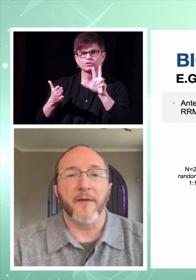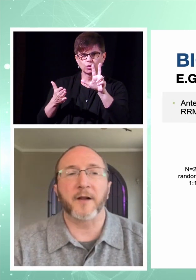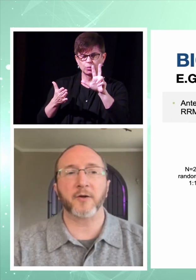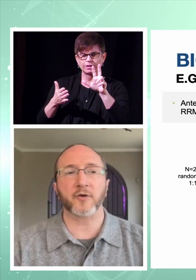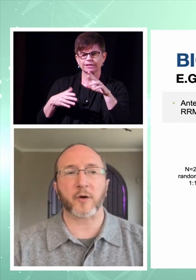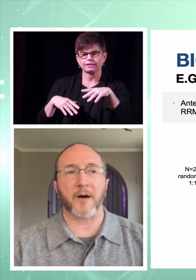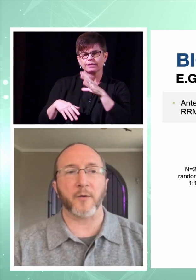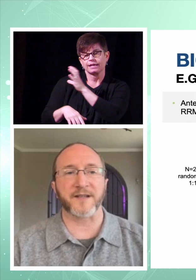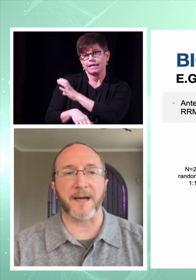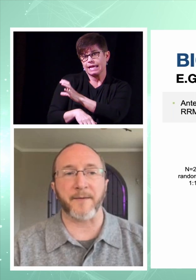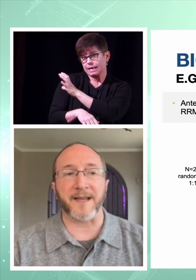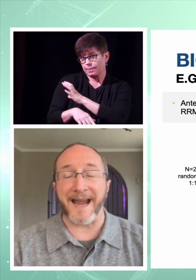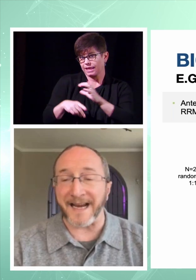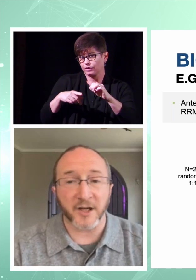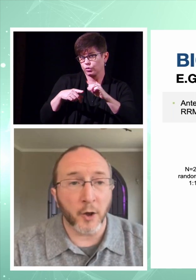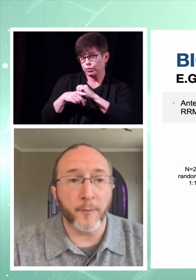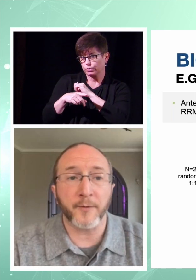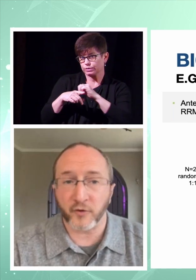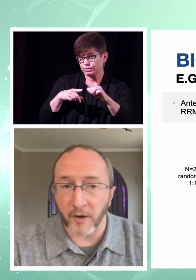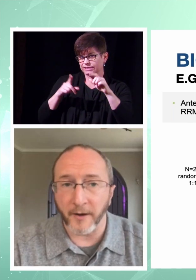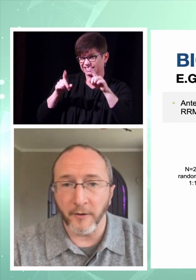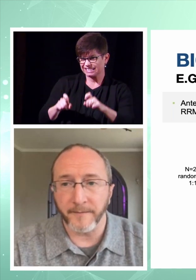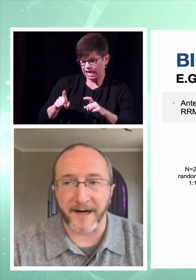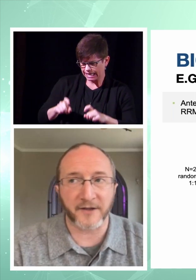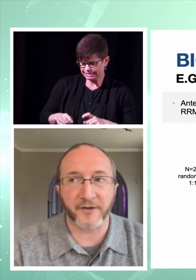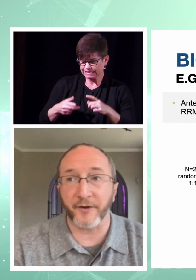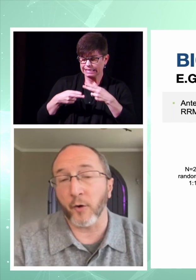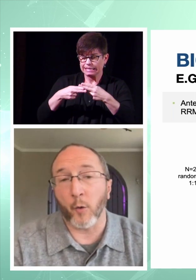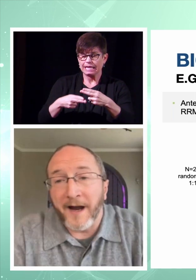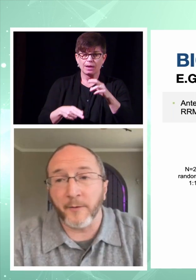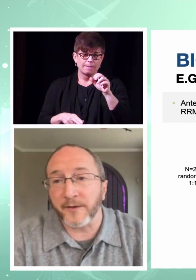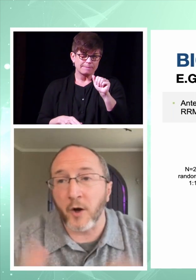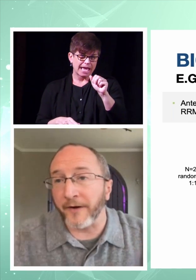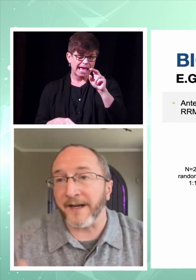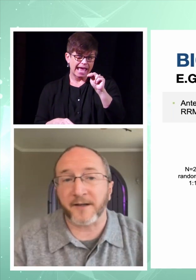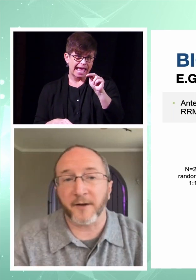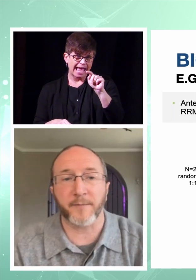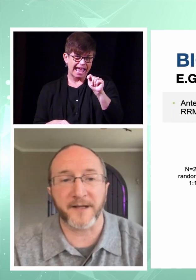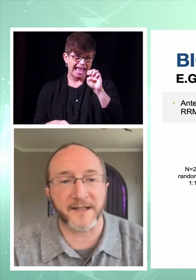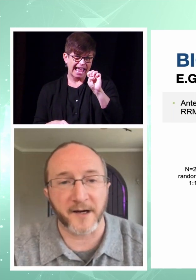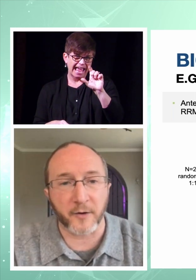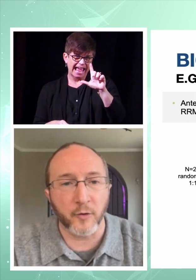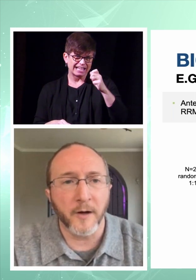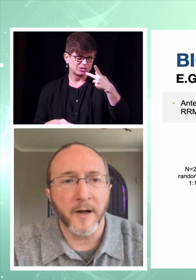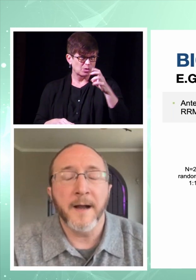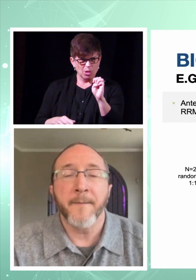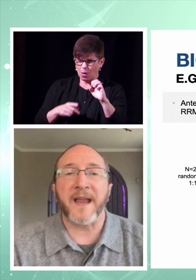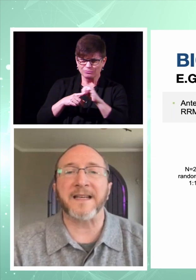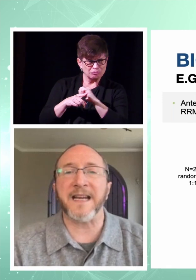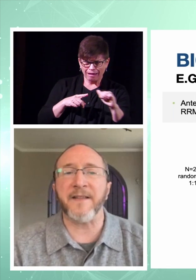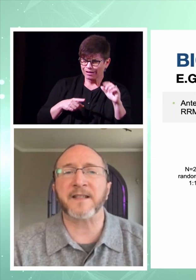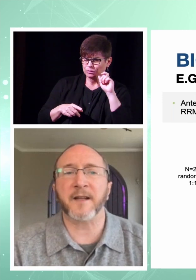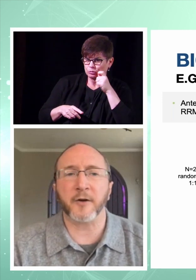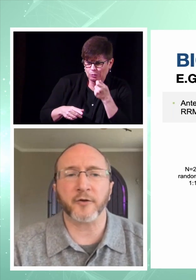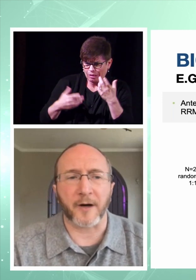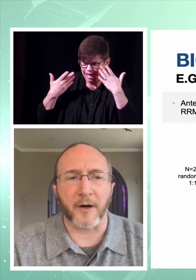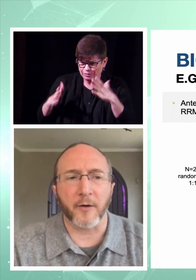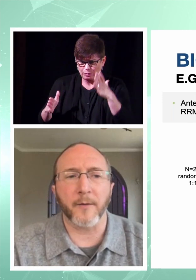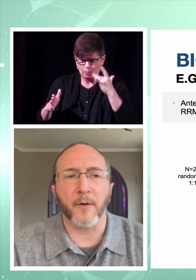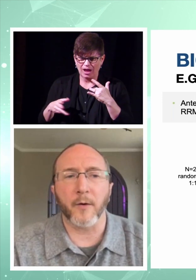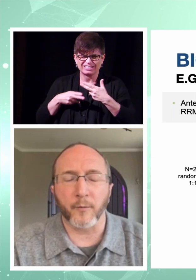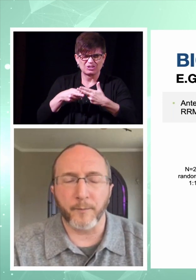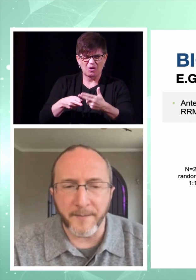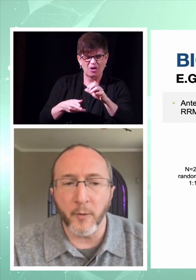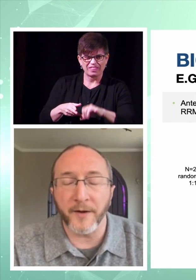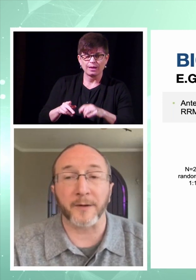Now, the clinical trial was named the Antelope trial, and I actually don't know why it was called Antelope, but that's kind of cool. And in this clinical